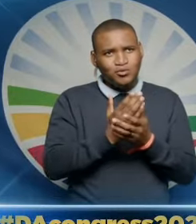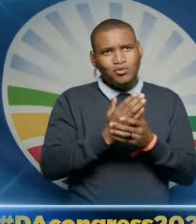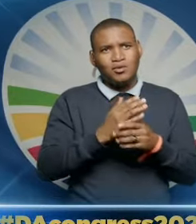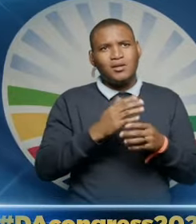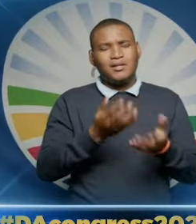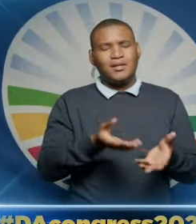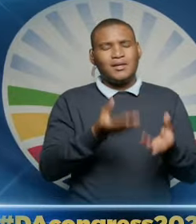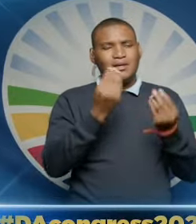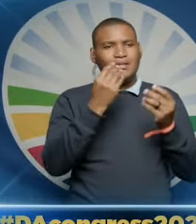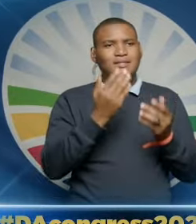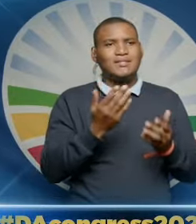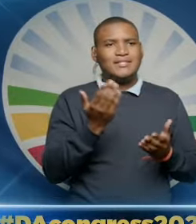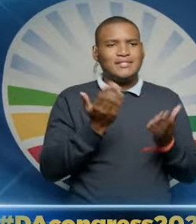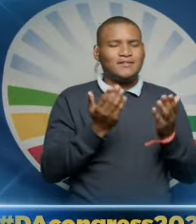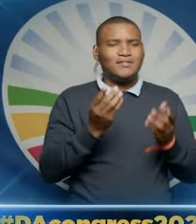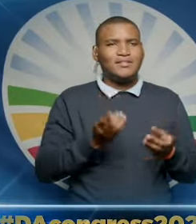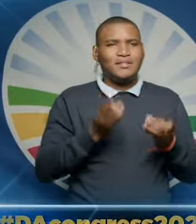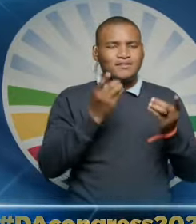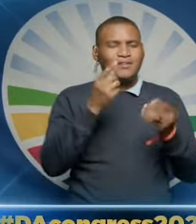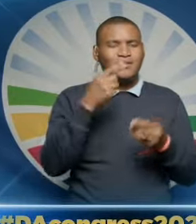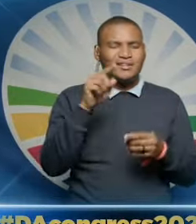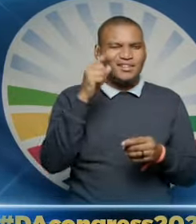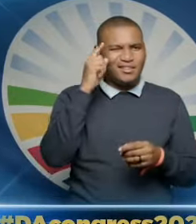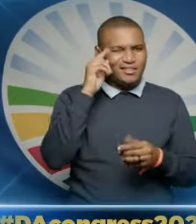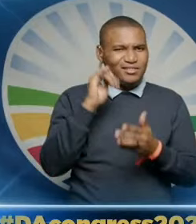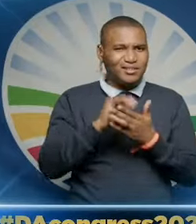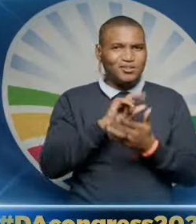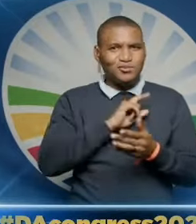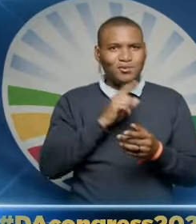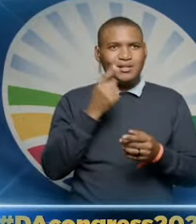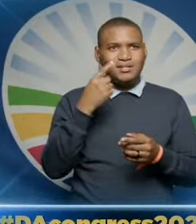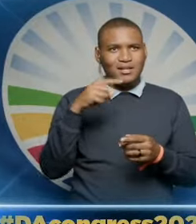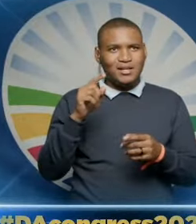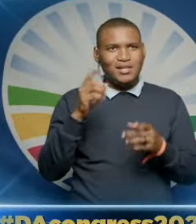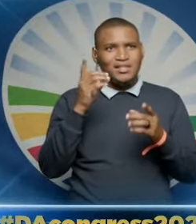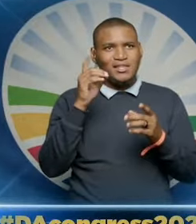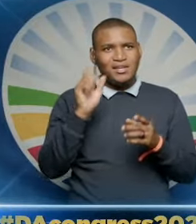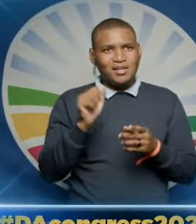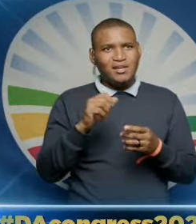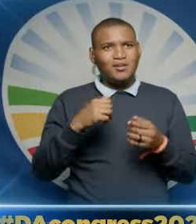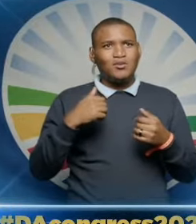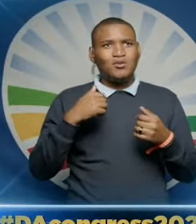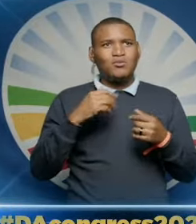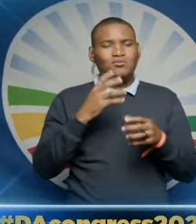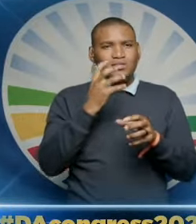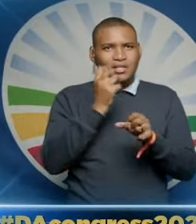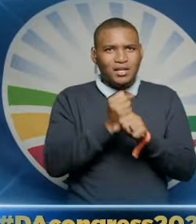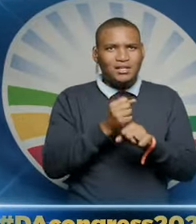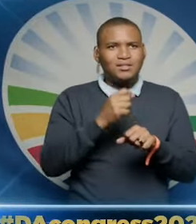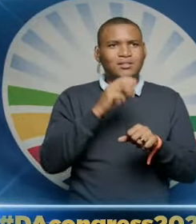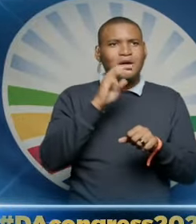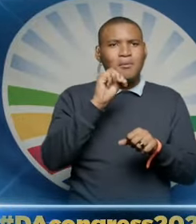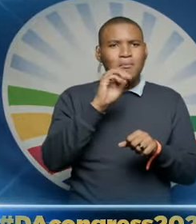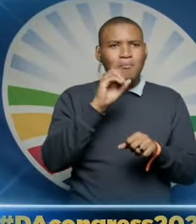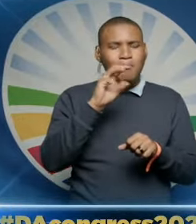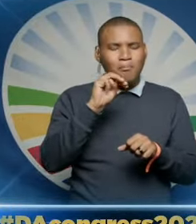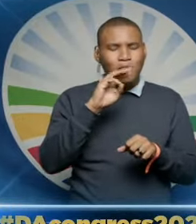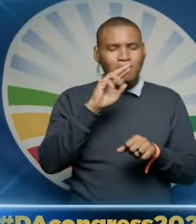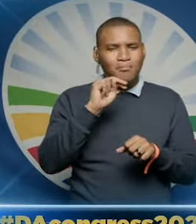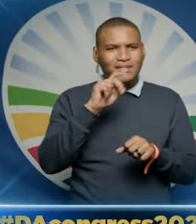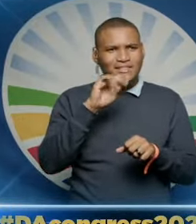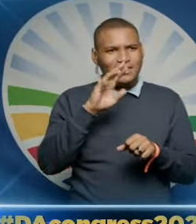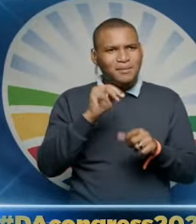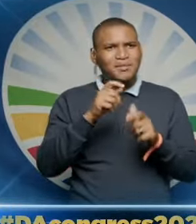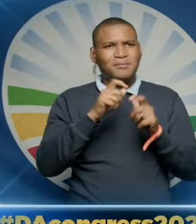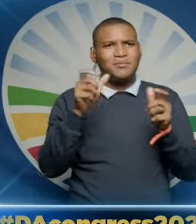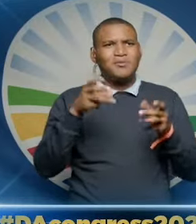service delivery right. And so I think this is why the DA really is starting to gain momentum in a big way in South Africa, because